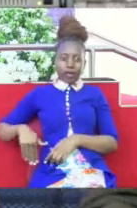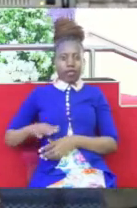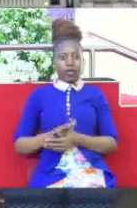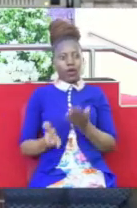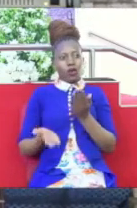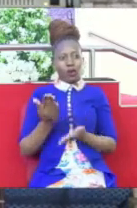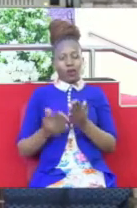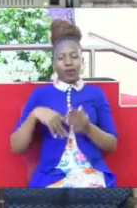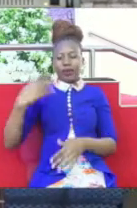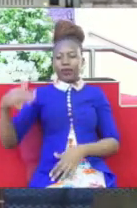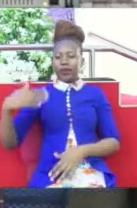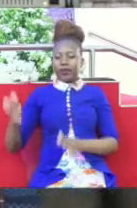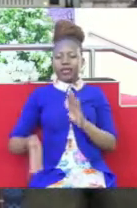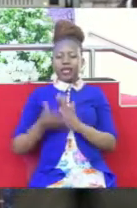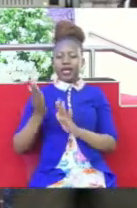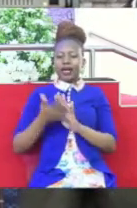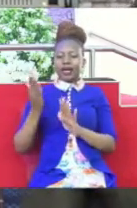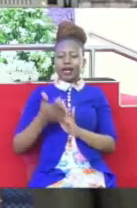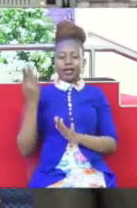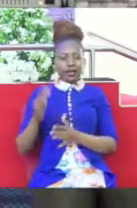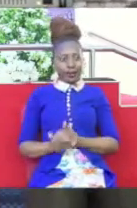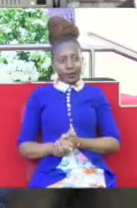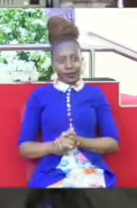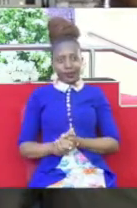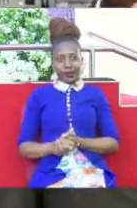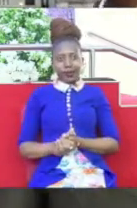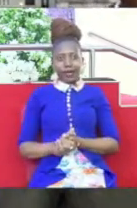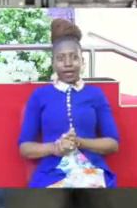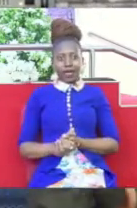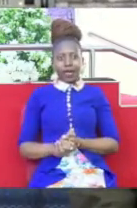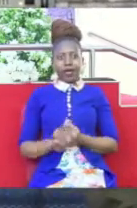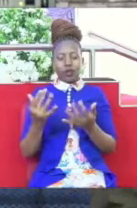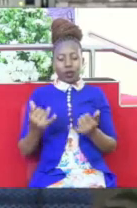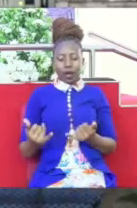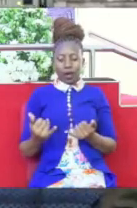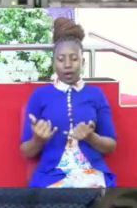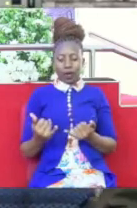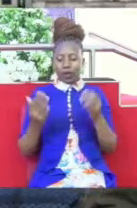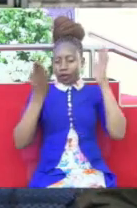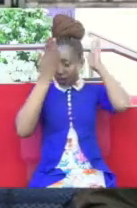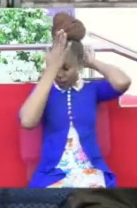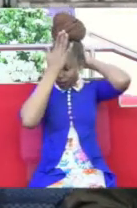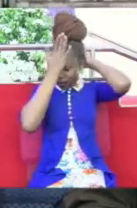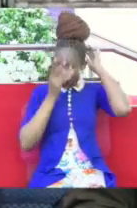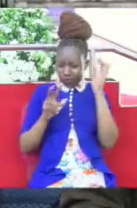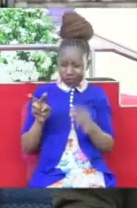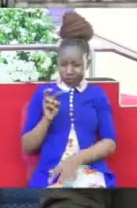haraka. Now he's in his brand new Prado. So akakutana na hii shida hapa njiani. Shiny